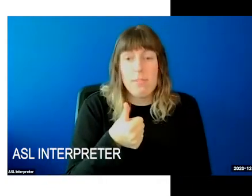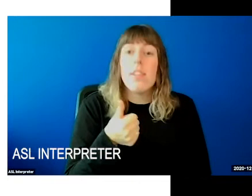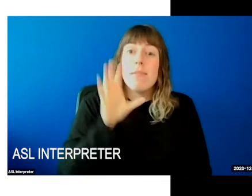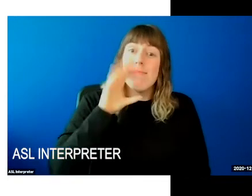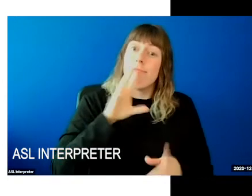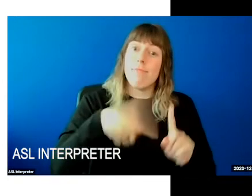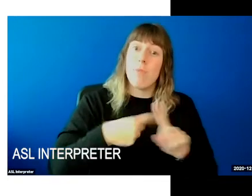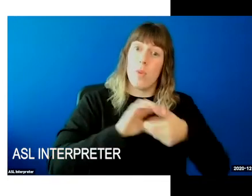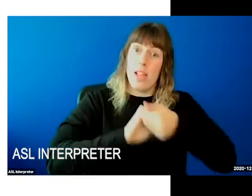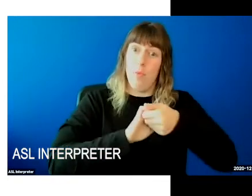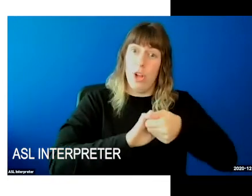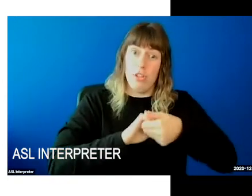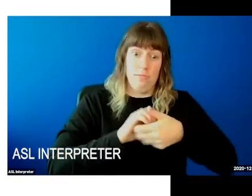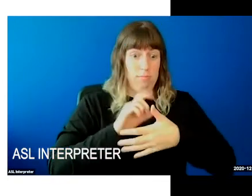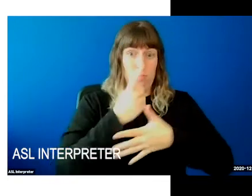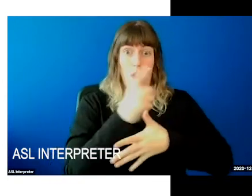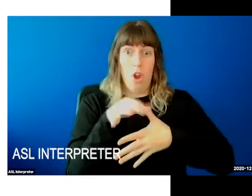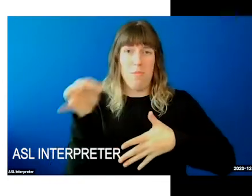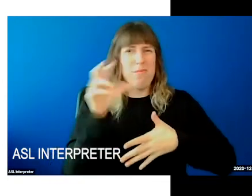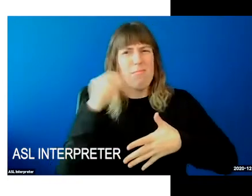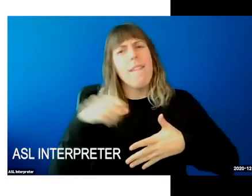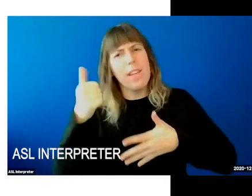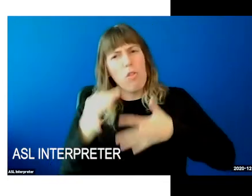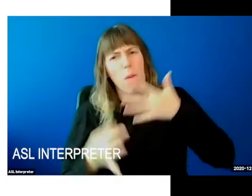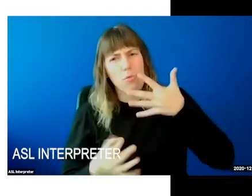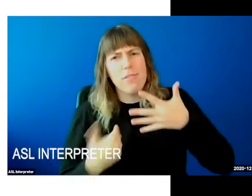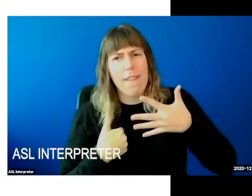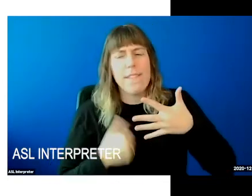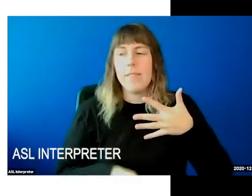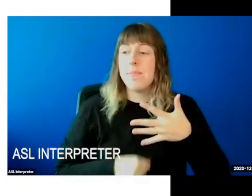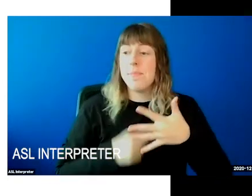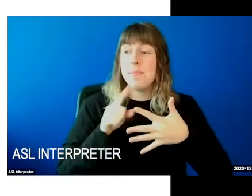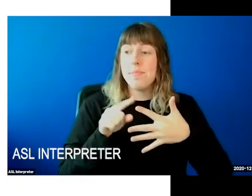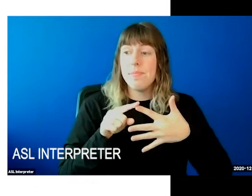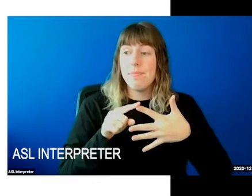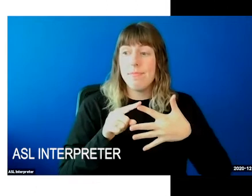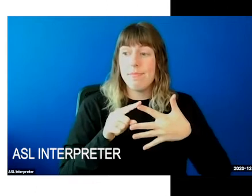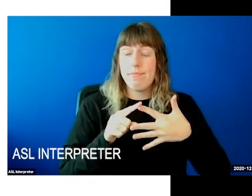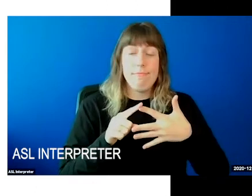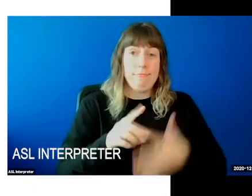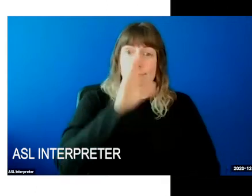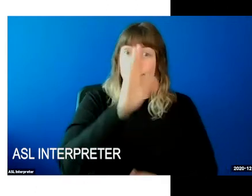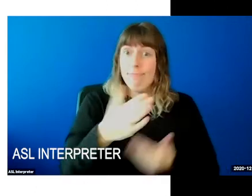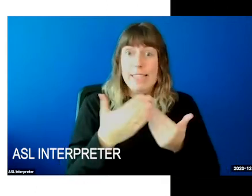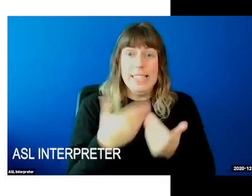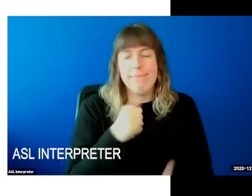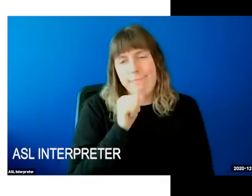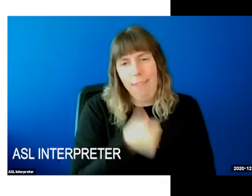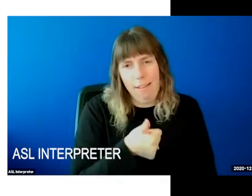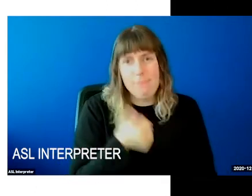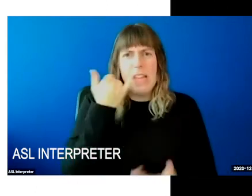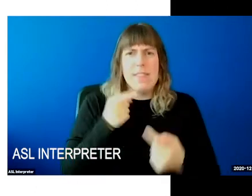about collaboration, to realize that you've got other alternatives. Secondly, that it's never straightforward. So if you find